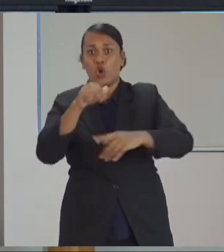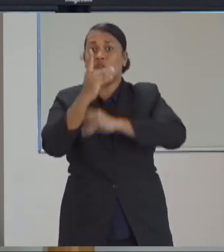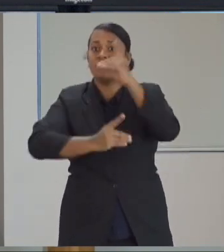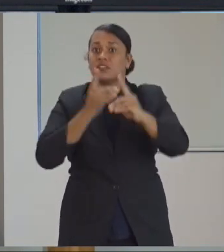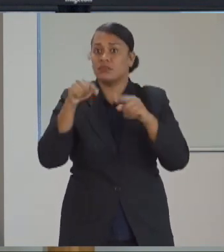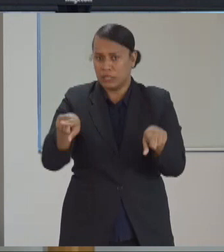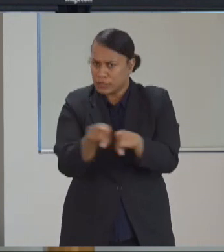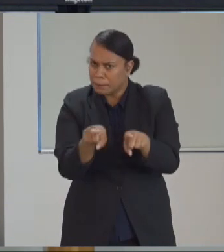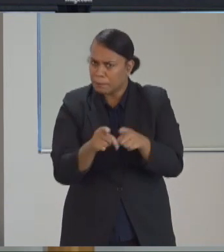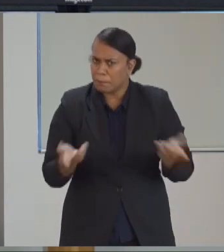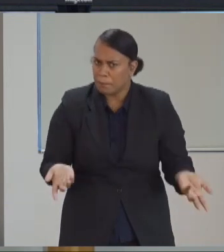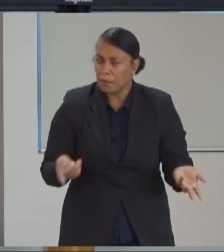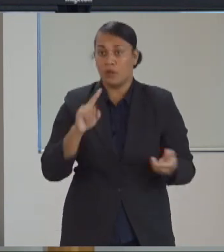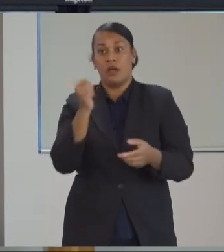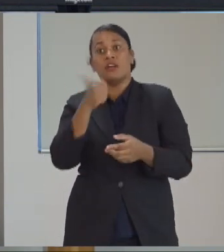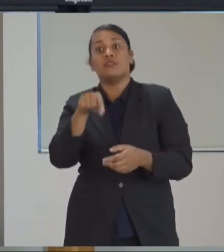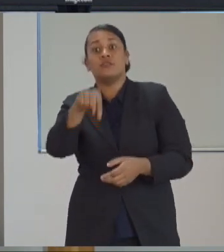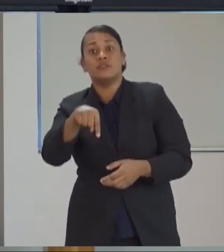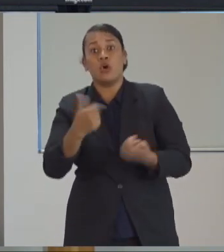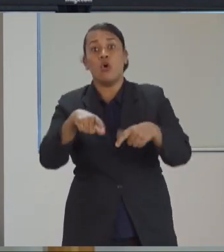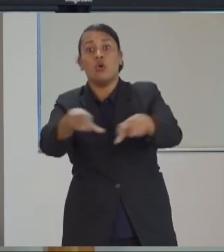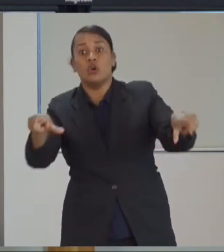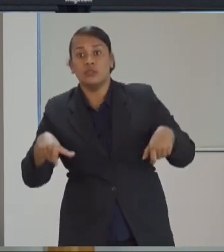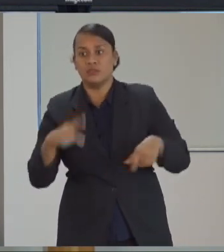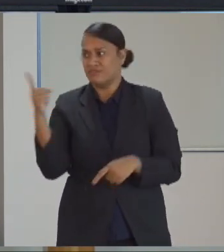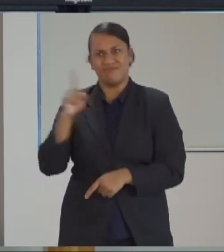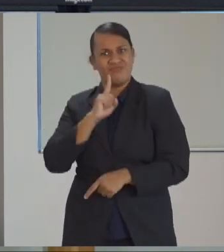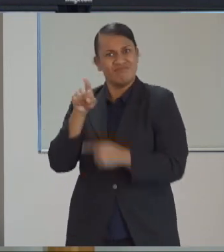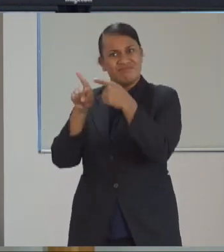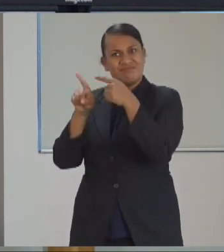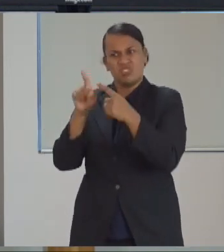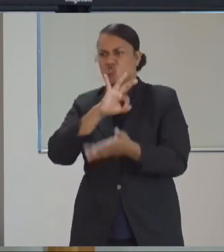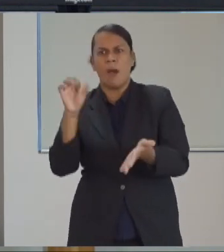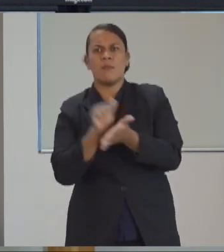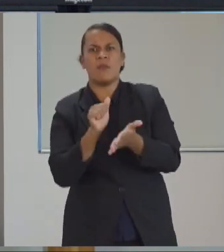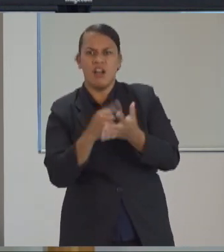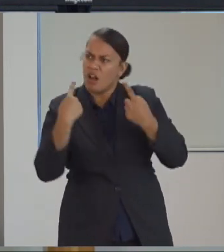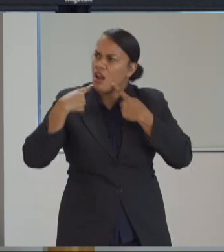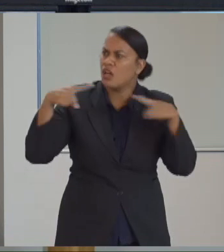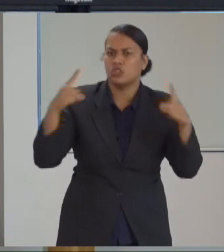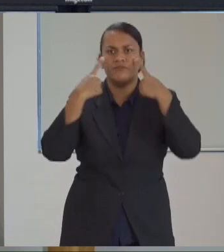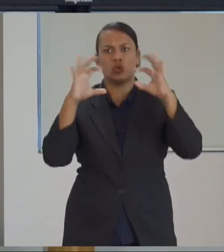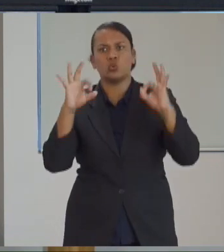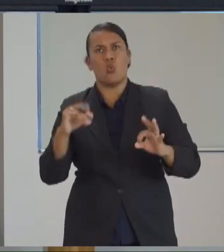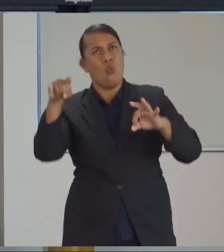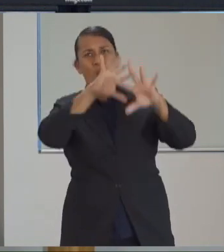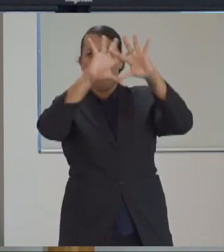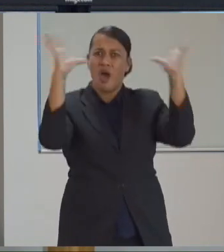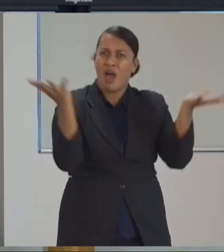by the Prime Minister dilutes their legal standing is baseless. All over the